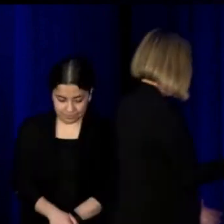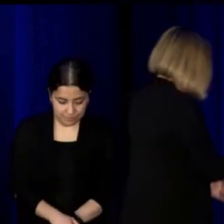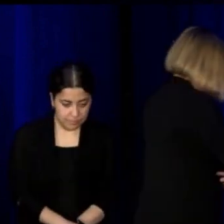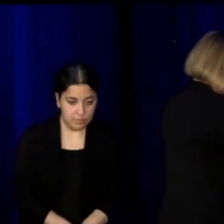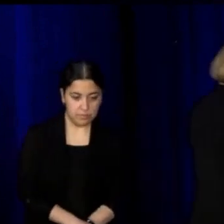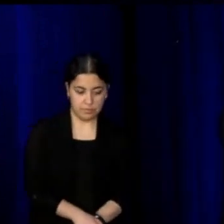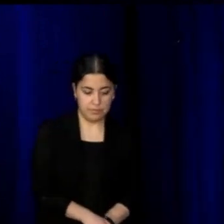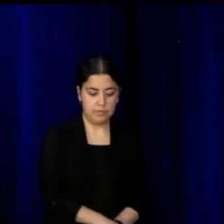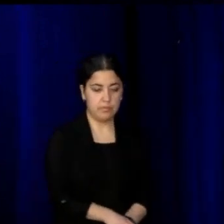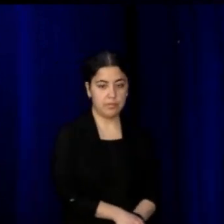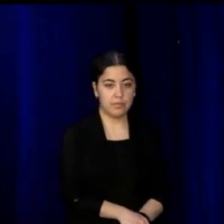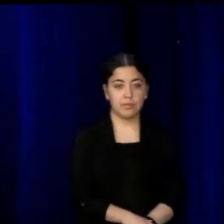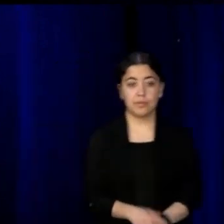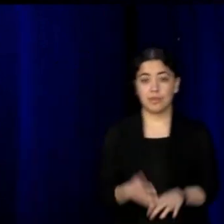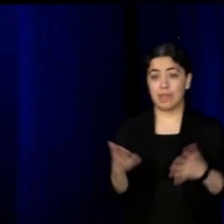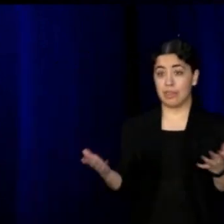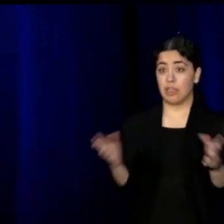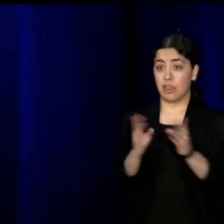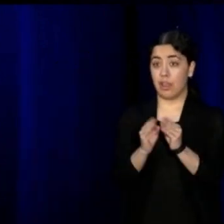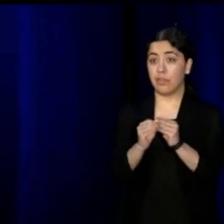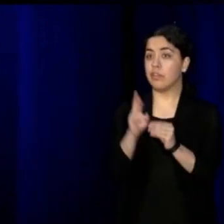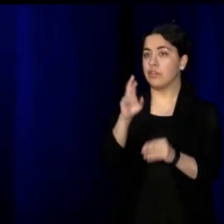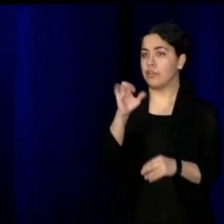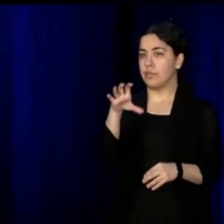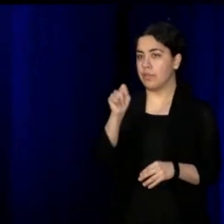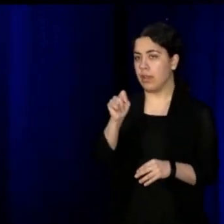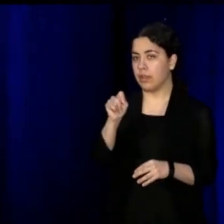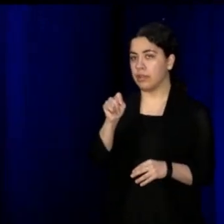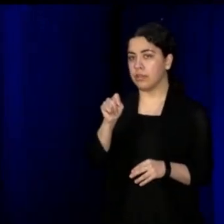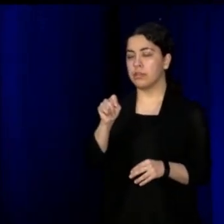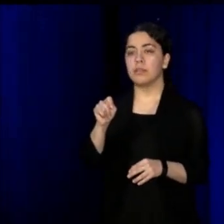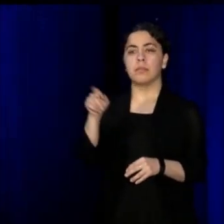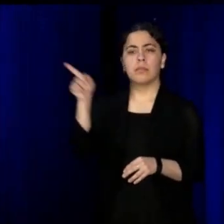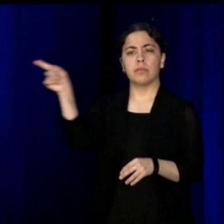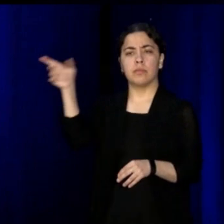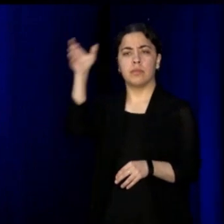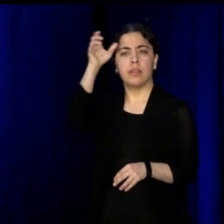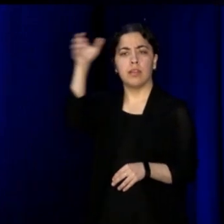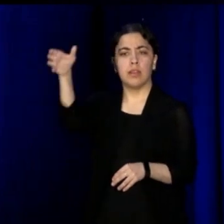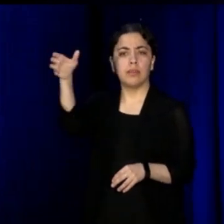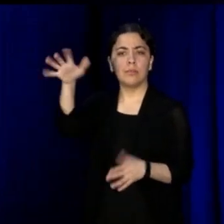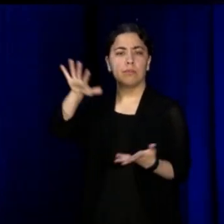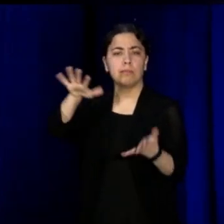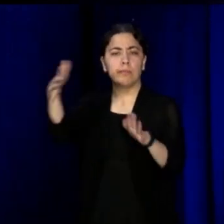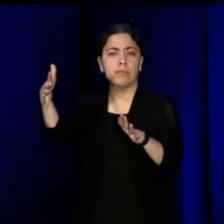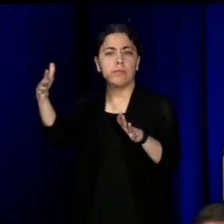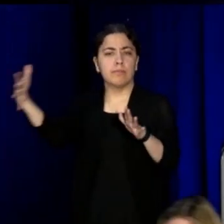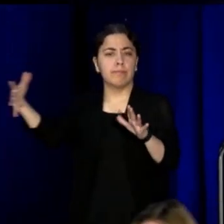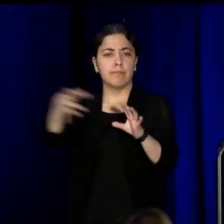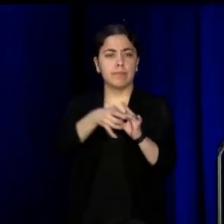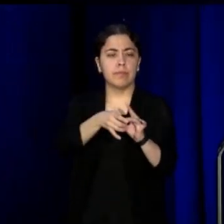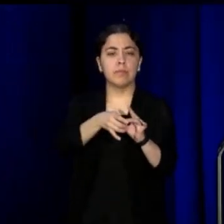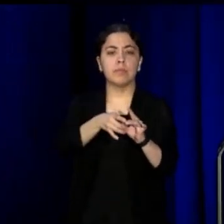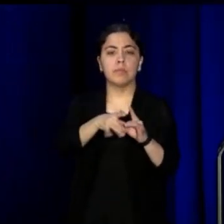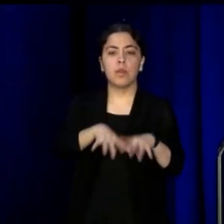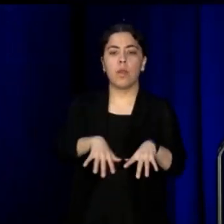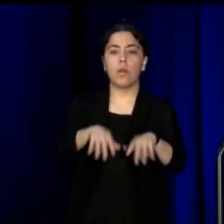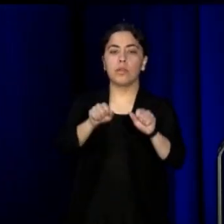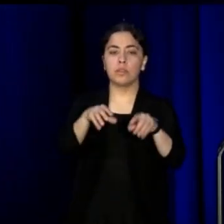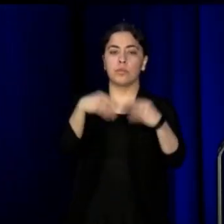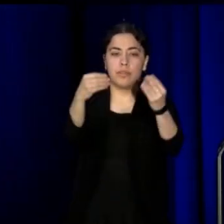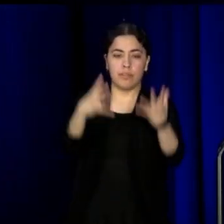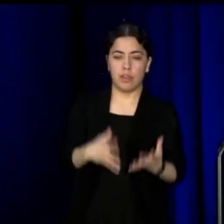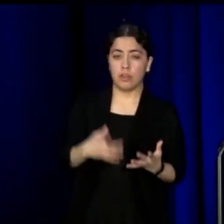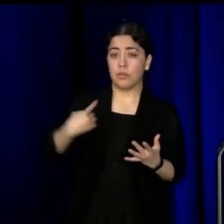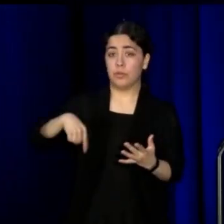As this is a React conference, while this concept is kind of related to the hosting providers that